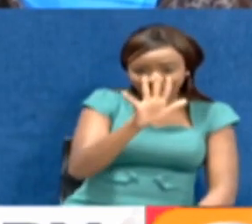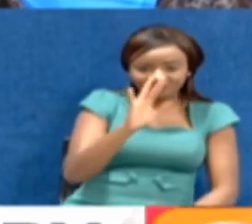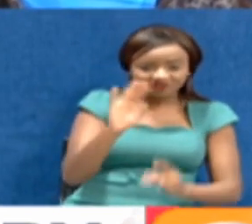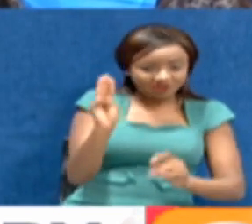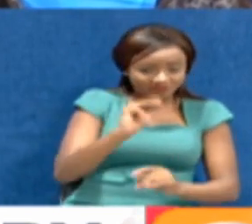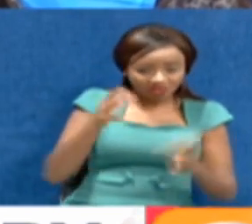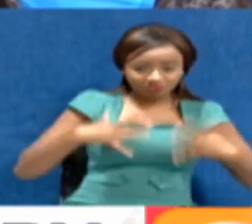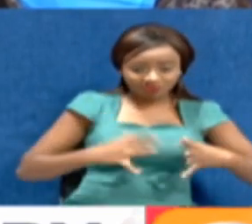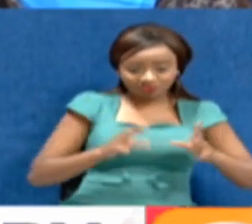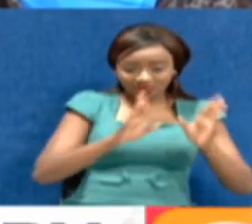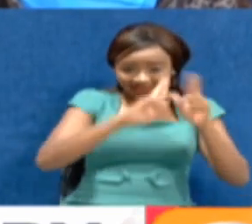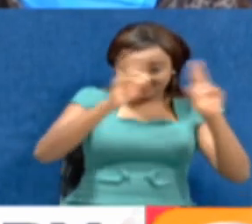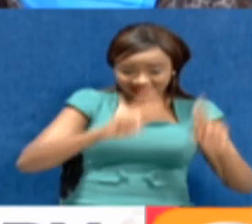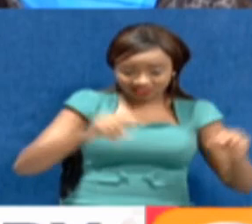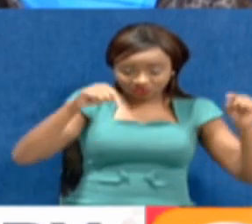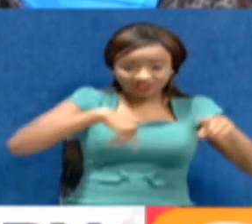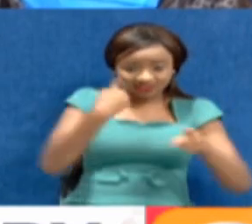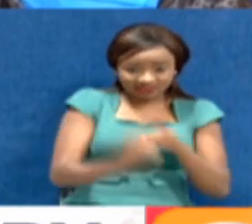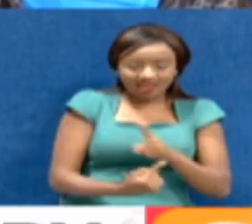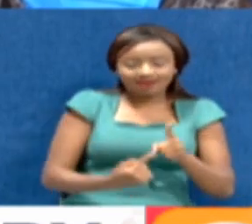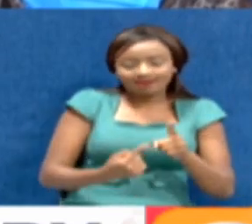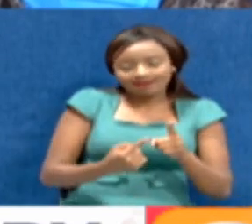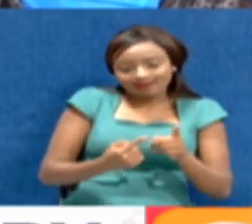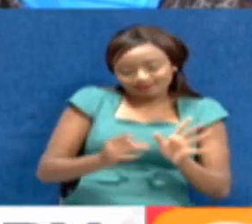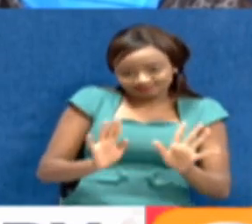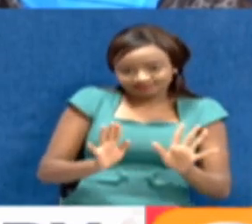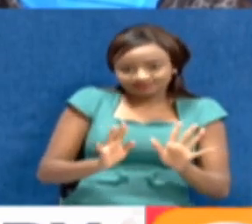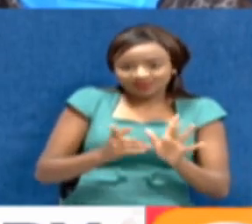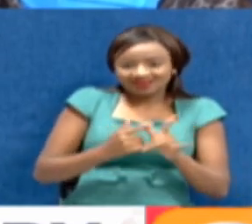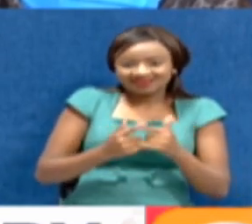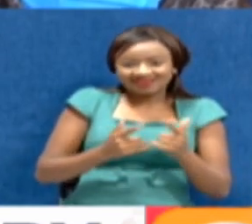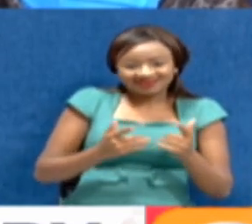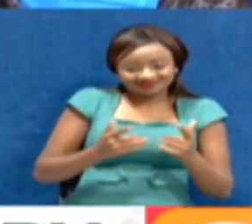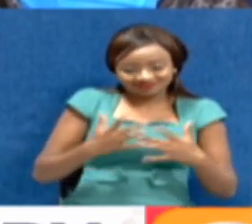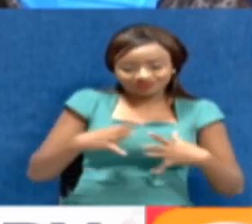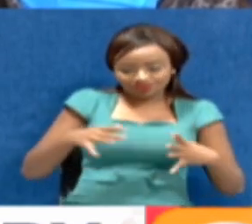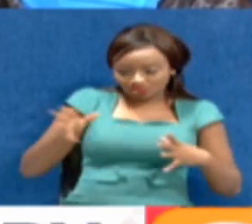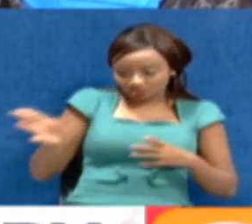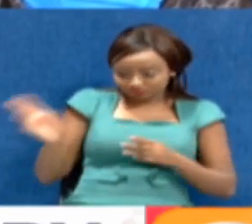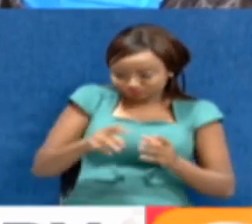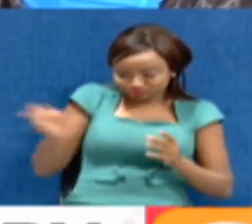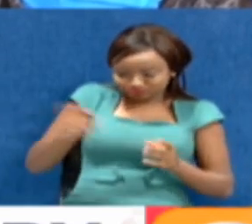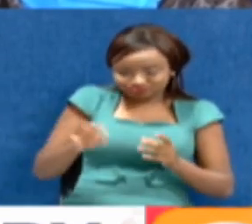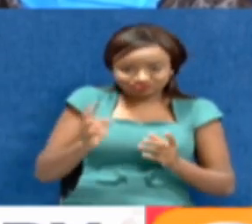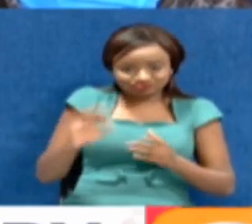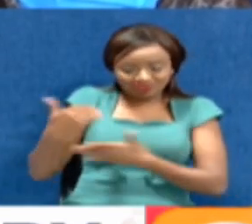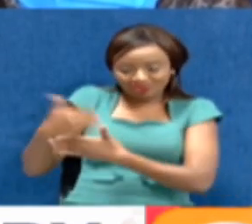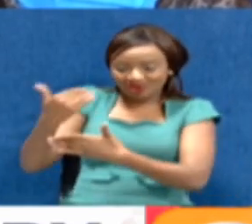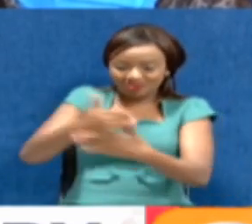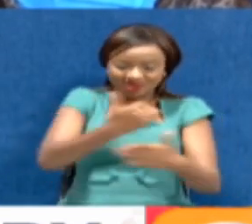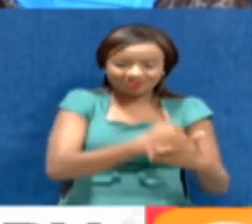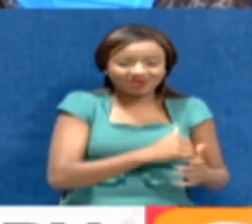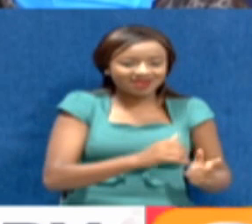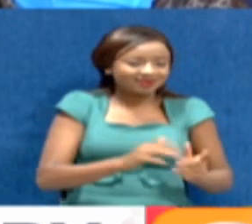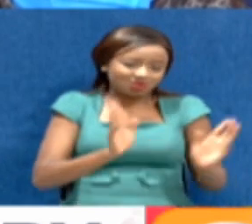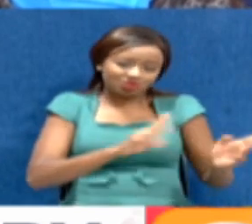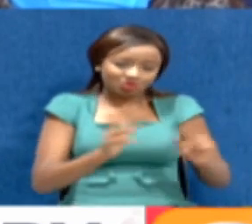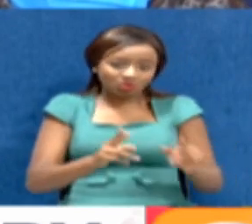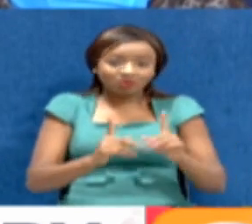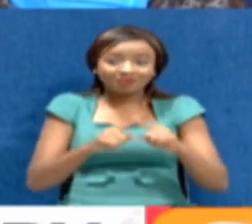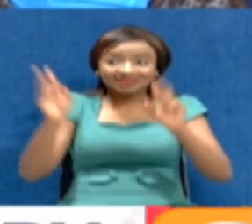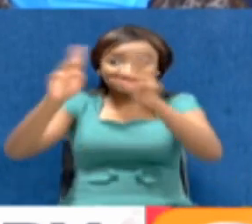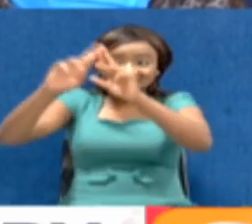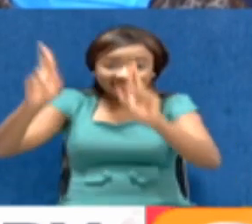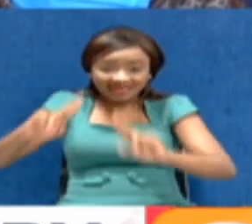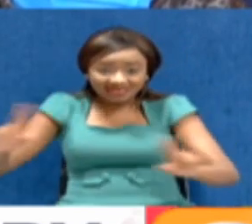international coming, the ones from the cross-border will be normal, but the international arriving from the airport, we shall be